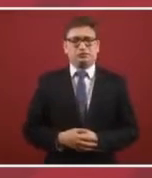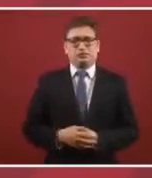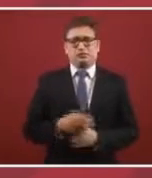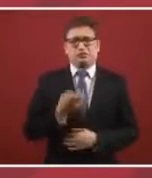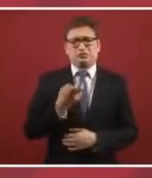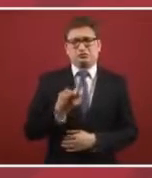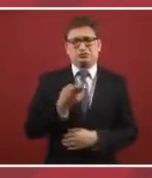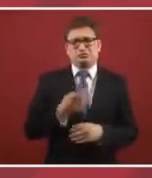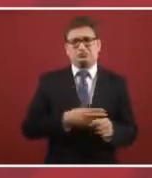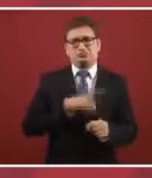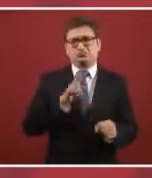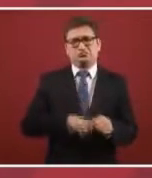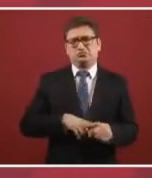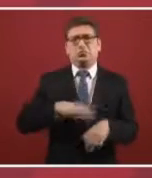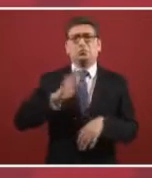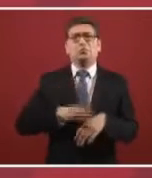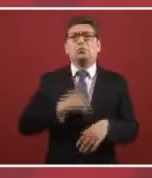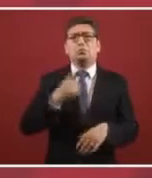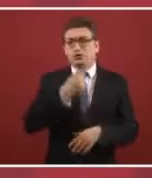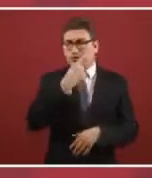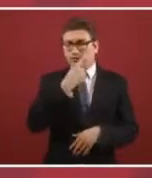consustancial a la democracia. that is